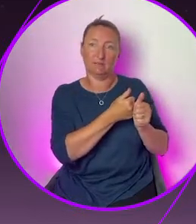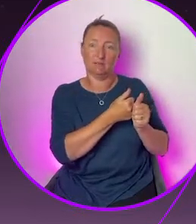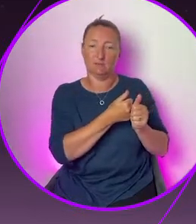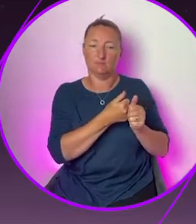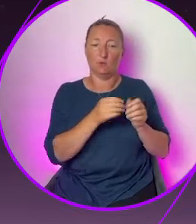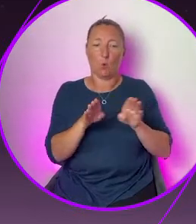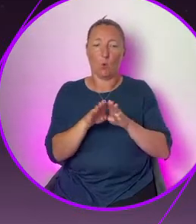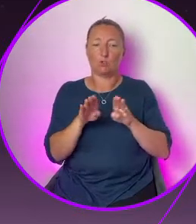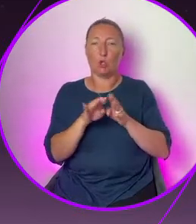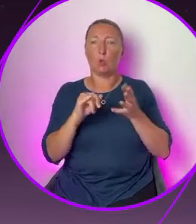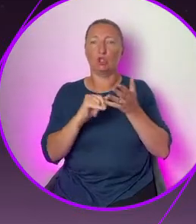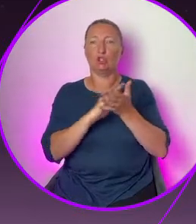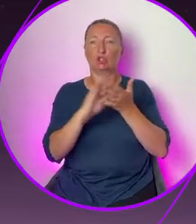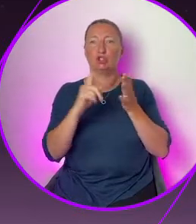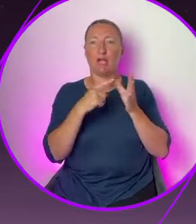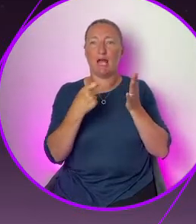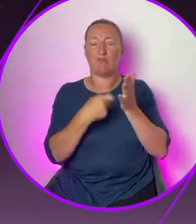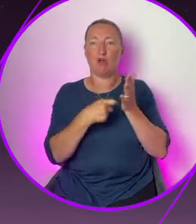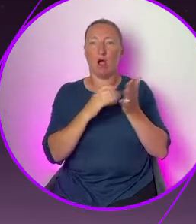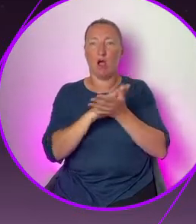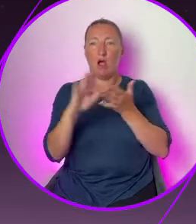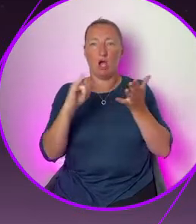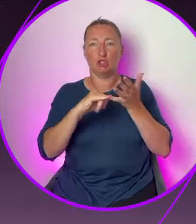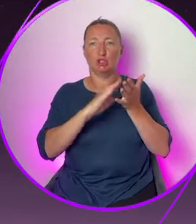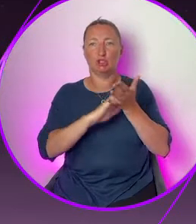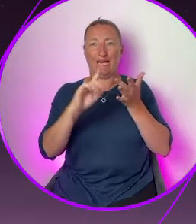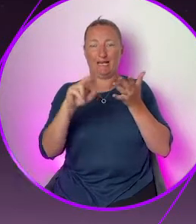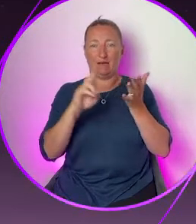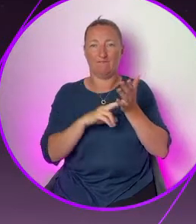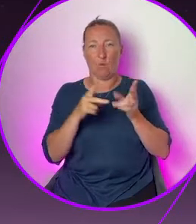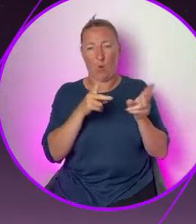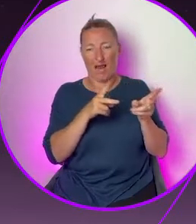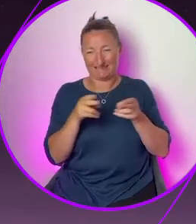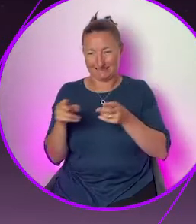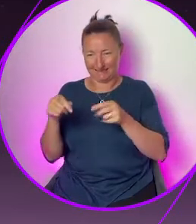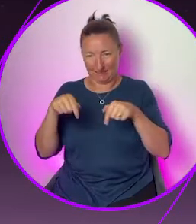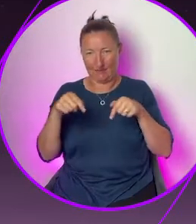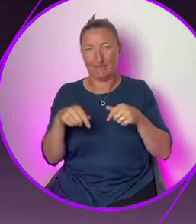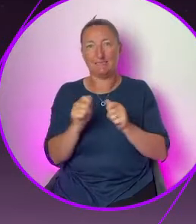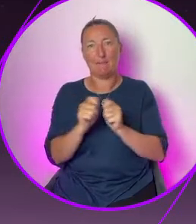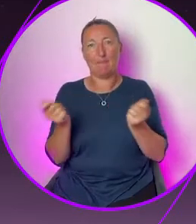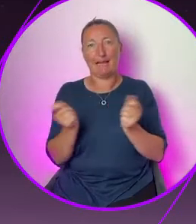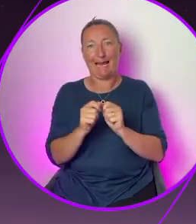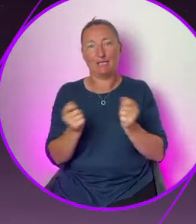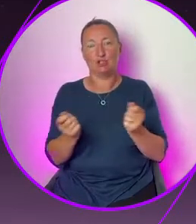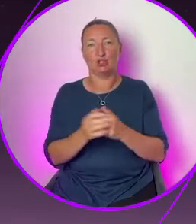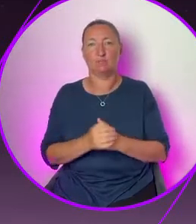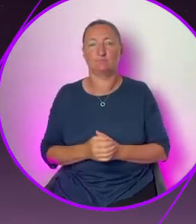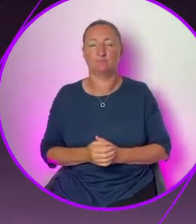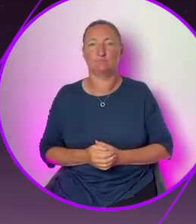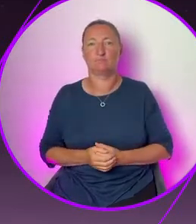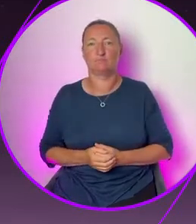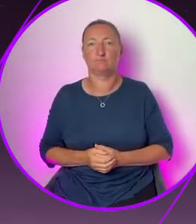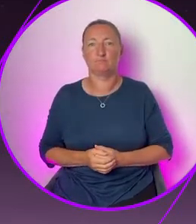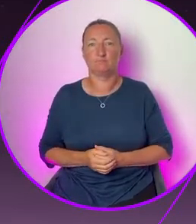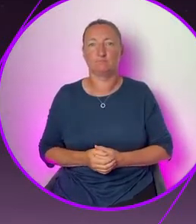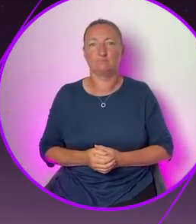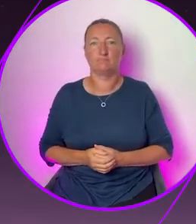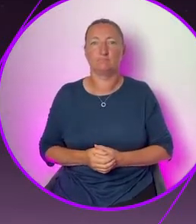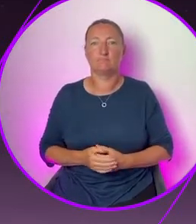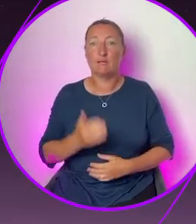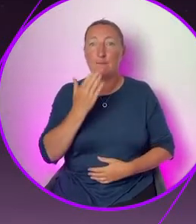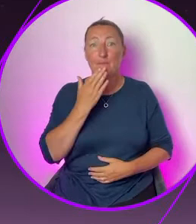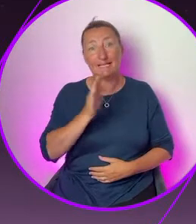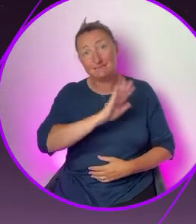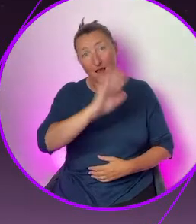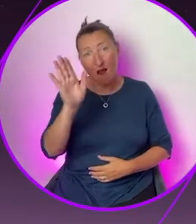for editing this year's publication. So if any of you are willing, present, able, please do say hi in the